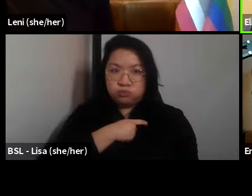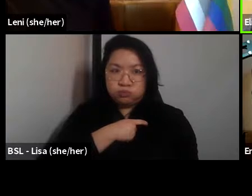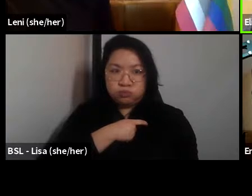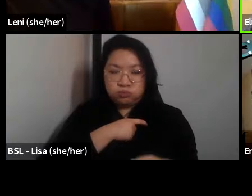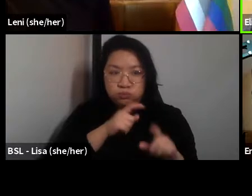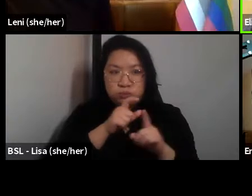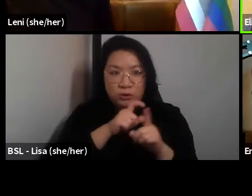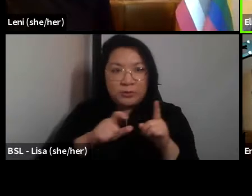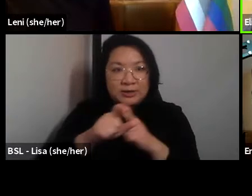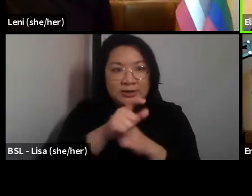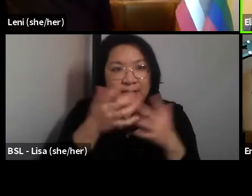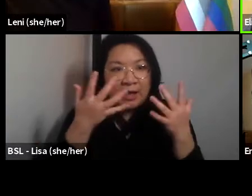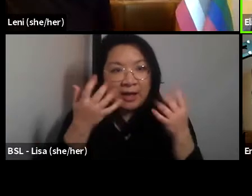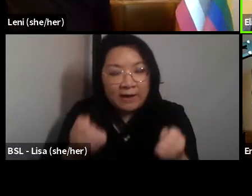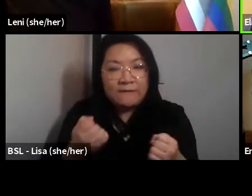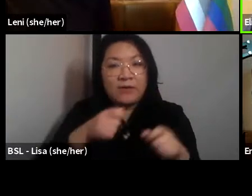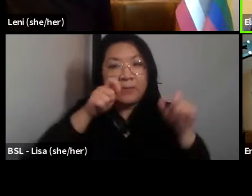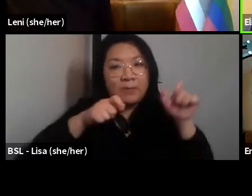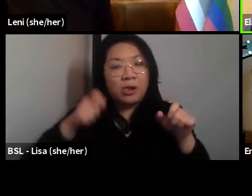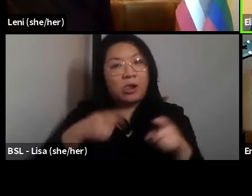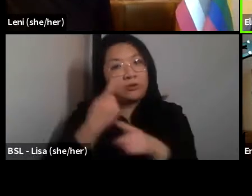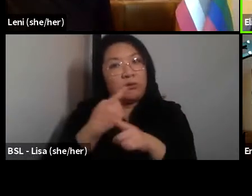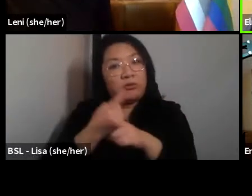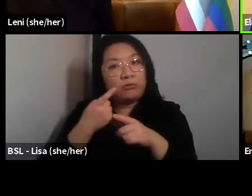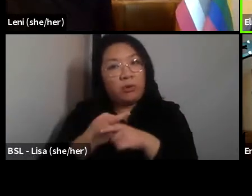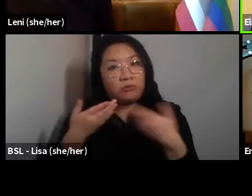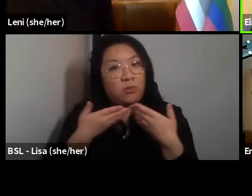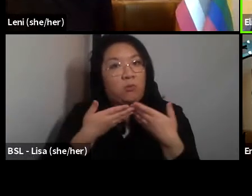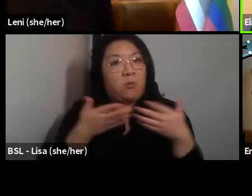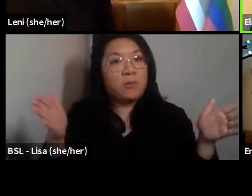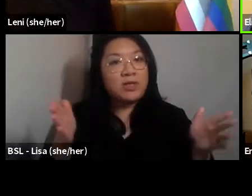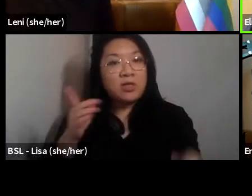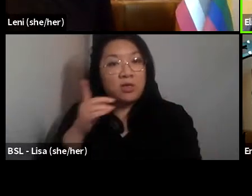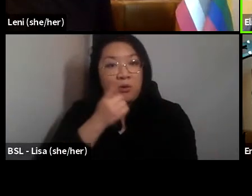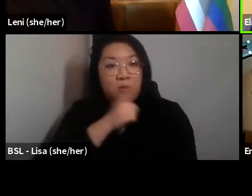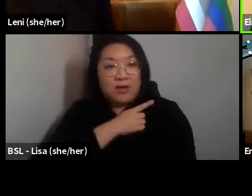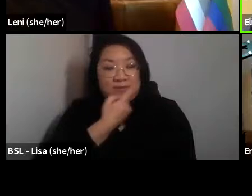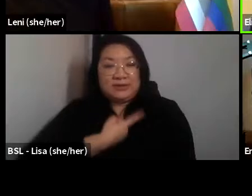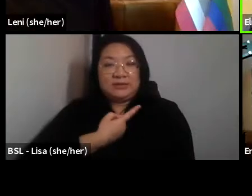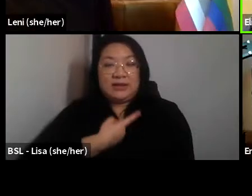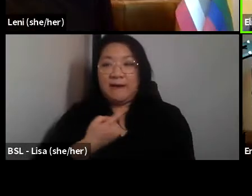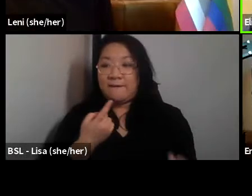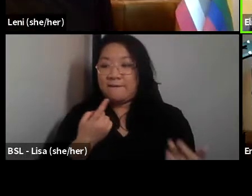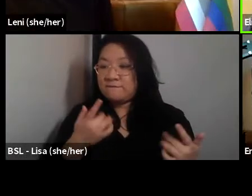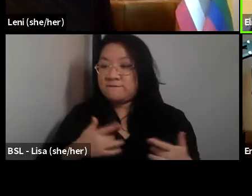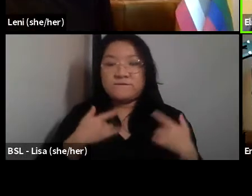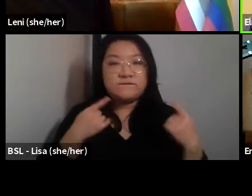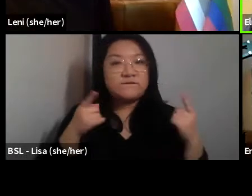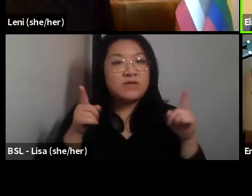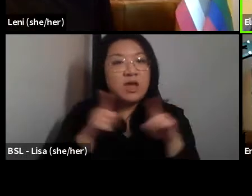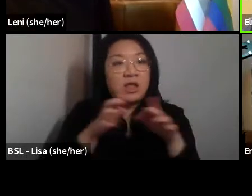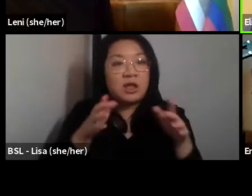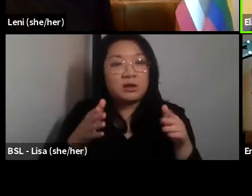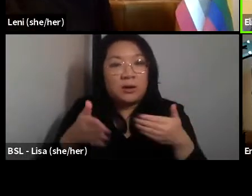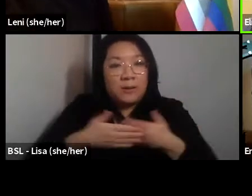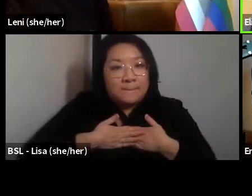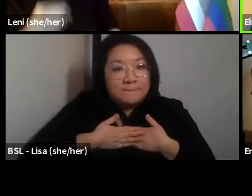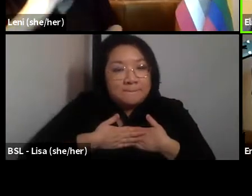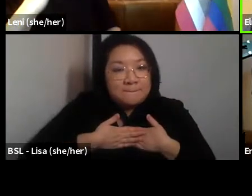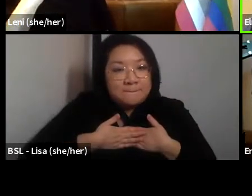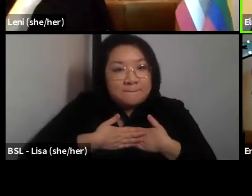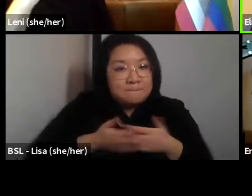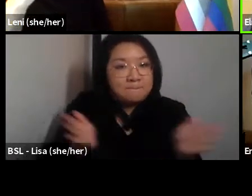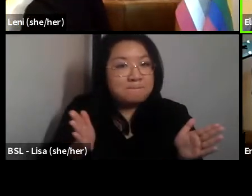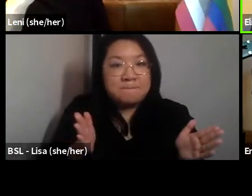were talking about it openly, because for me, for so long, it had felt like a complete taboo, something